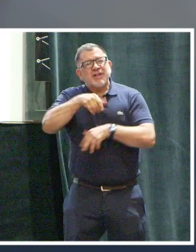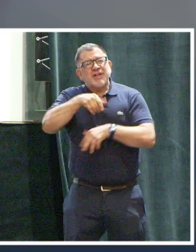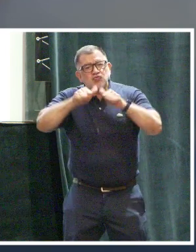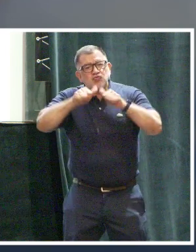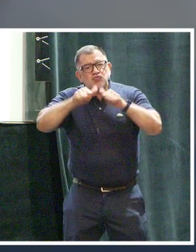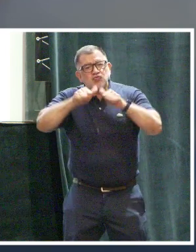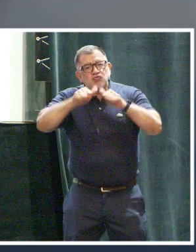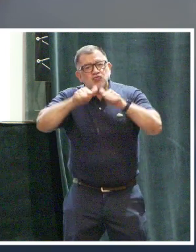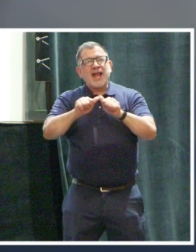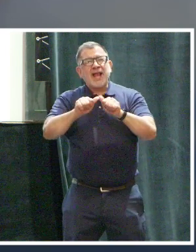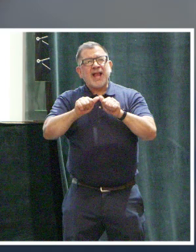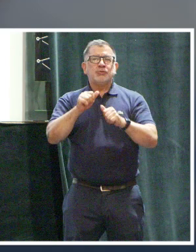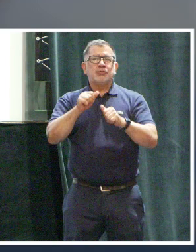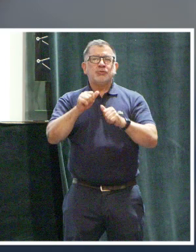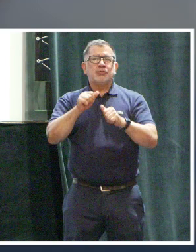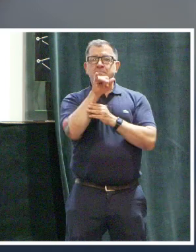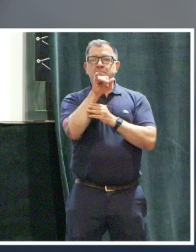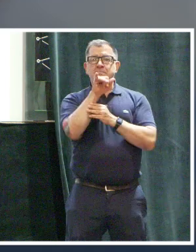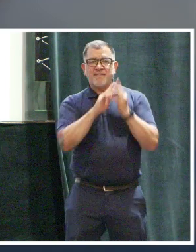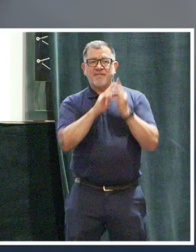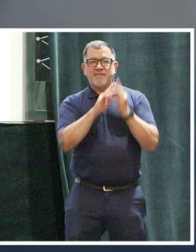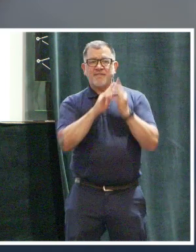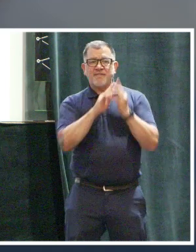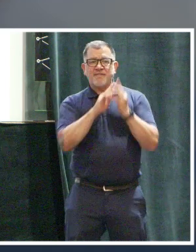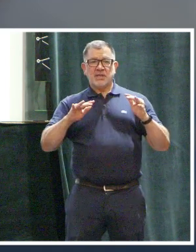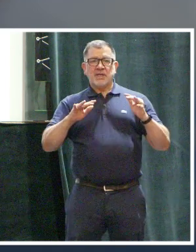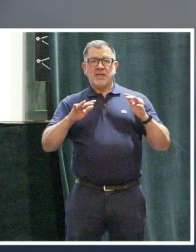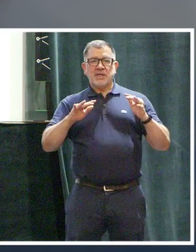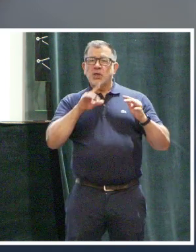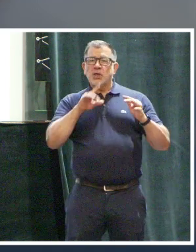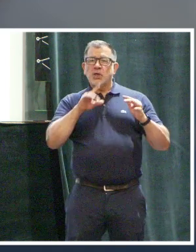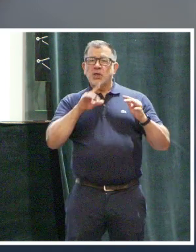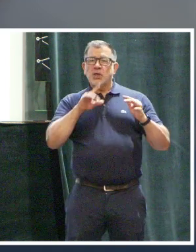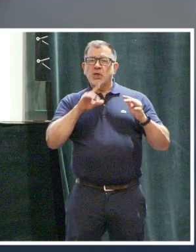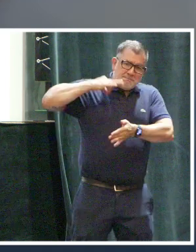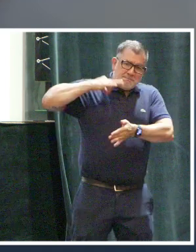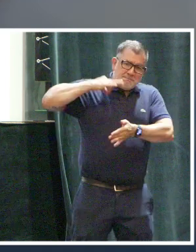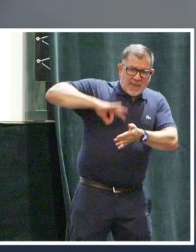biodiversity and habitat value for the new landscapes that are being created.